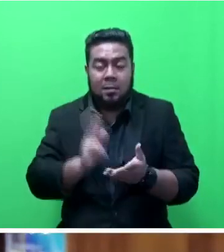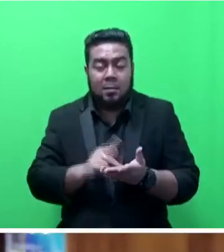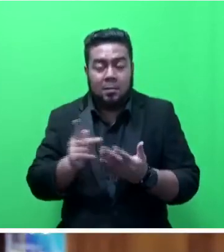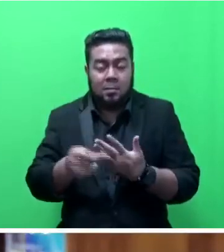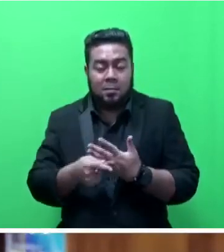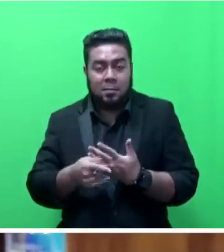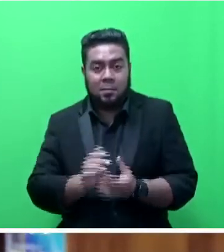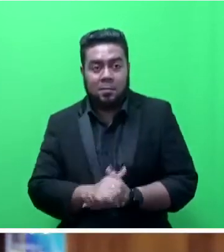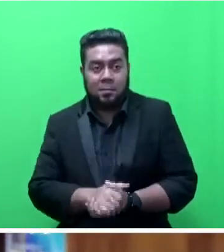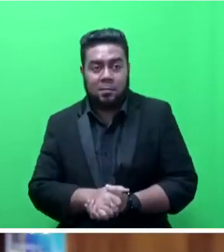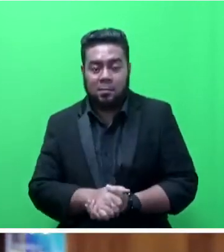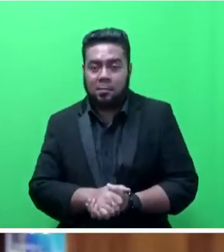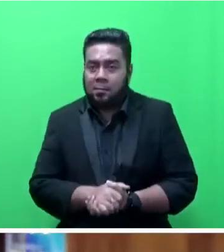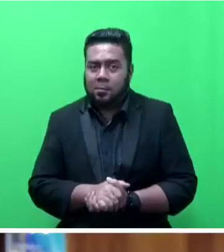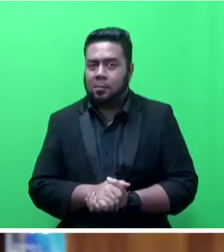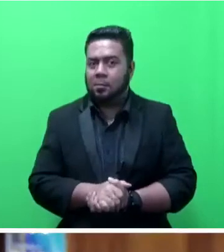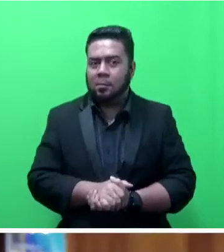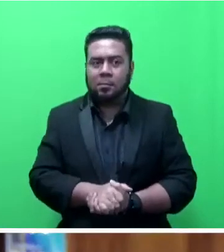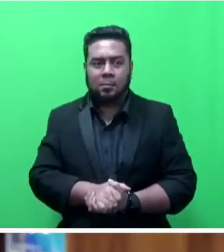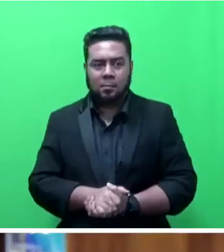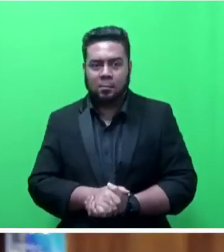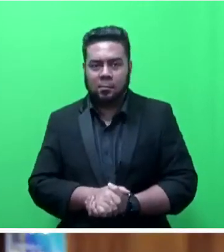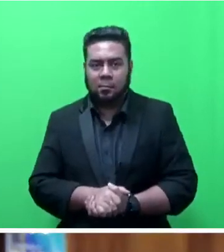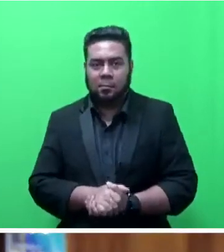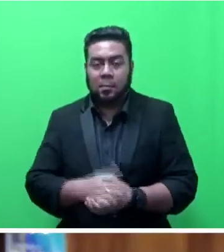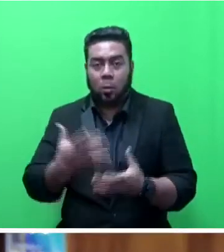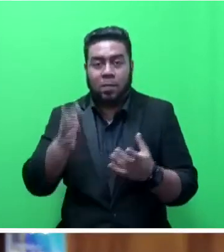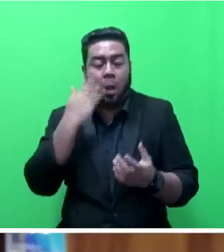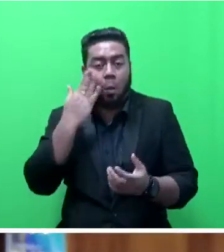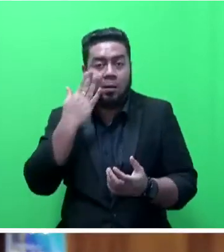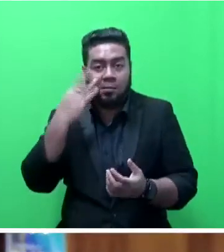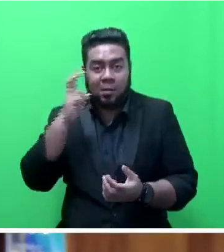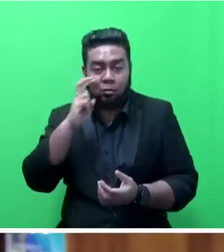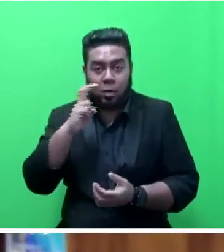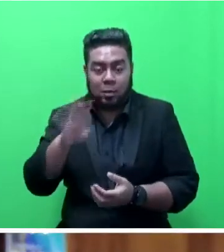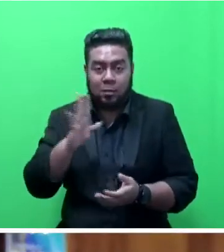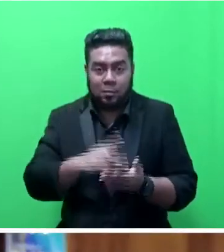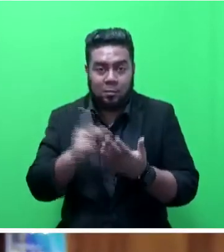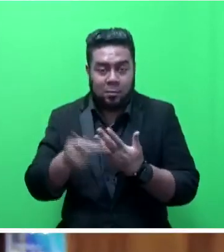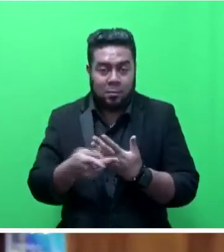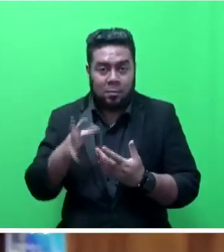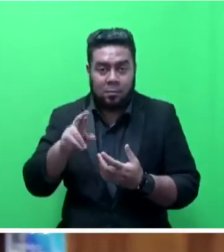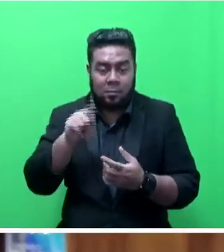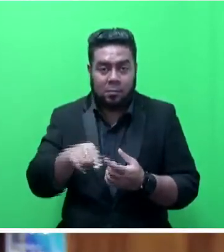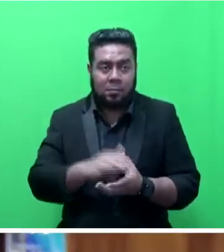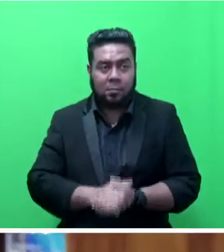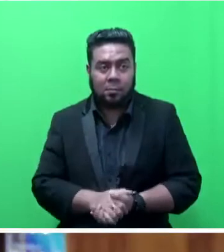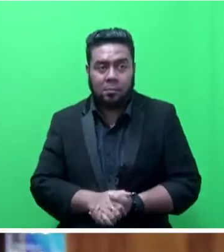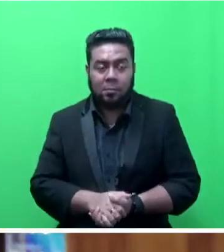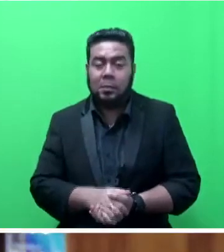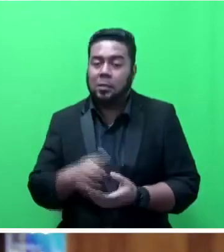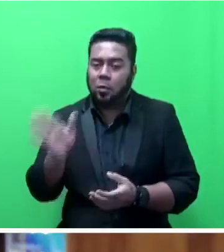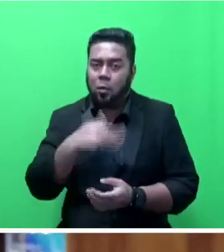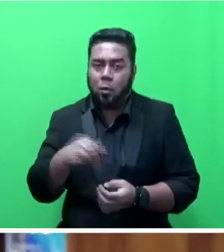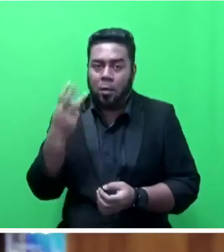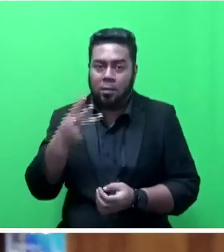in collaboration with MOA, conducted trainings and awareness sessions for over 300 staff in both organizations and in all